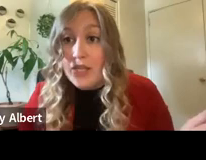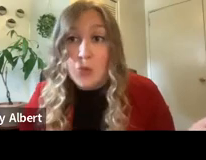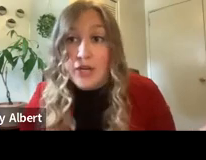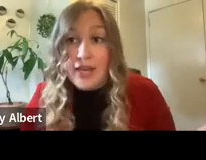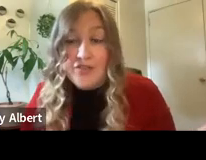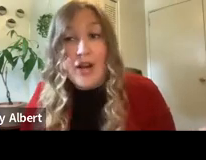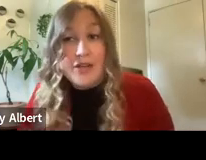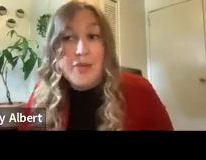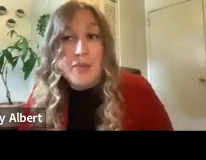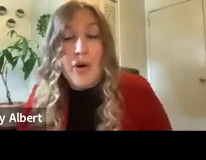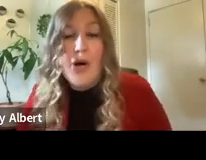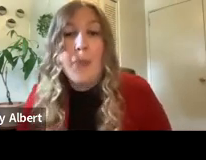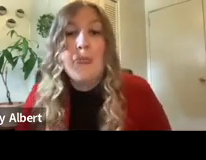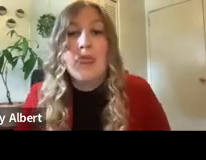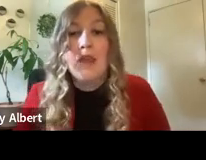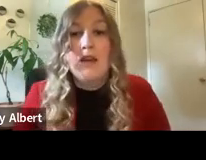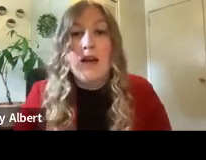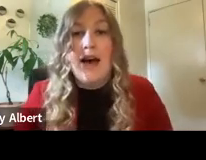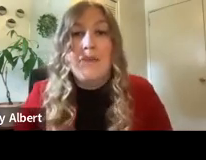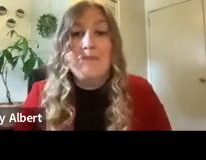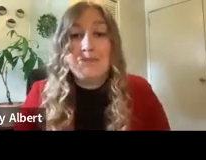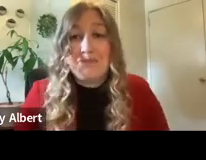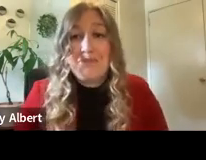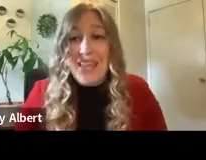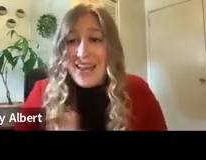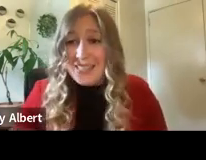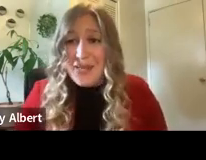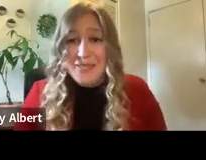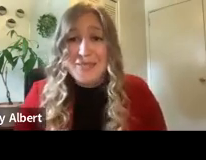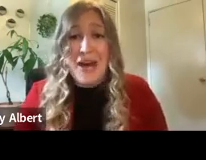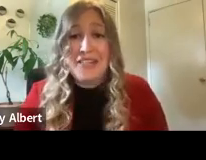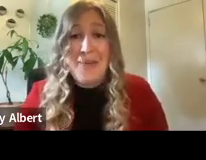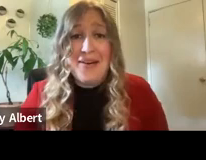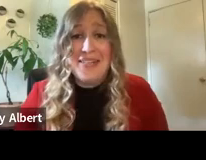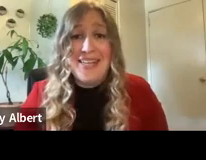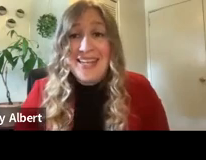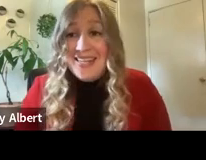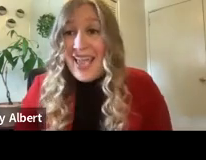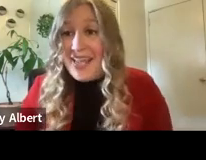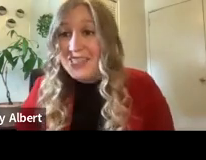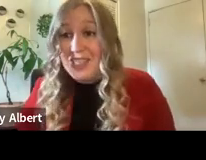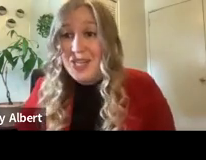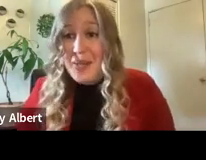at what's working for other people. And as we also talked about,